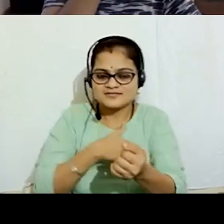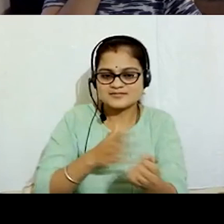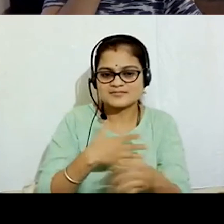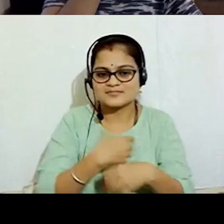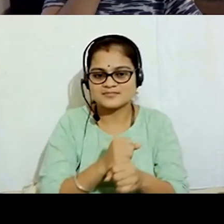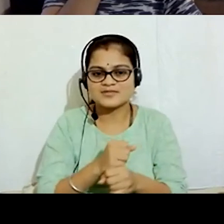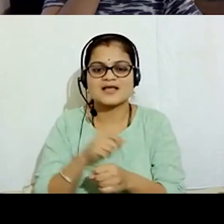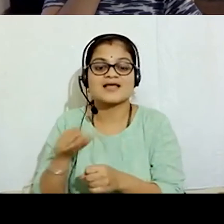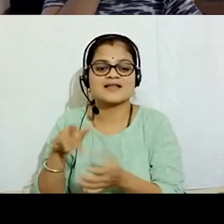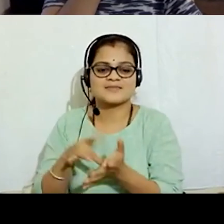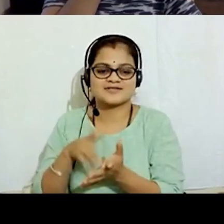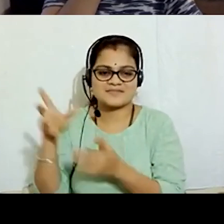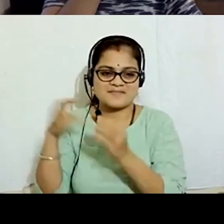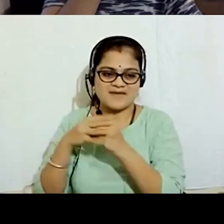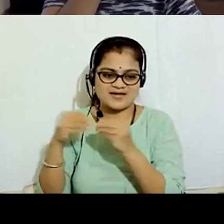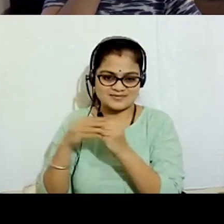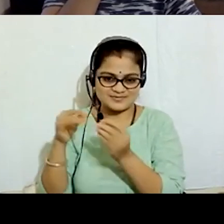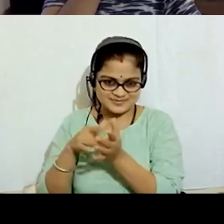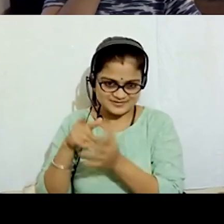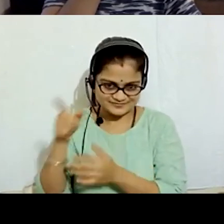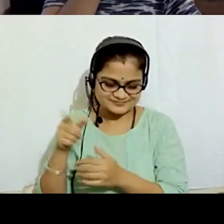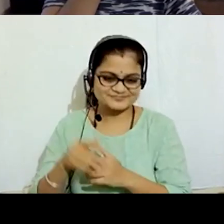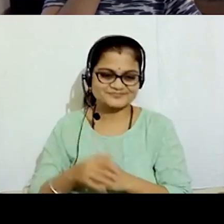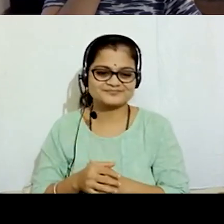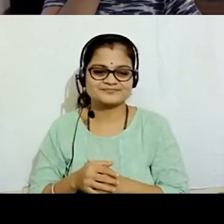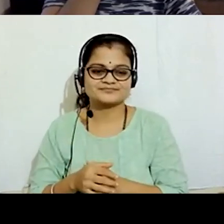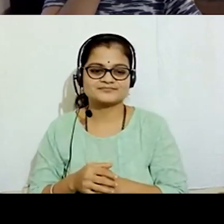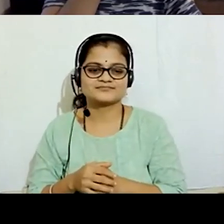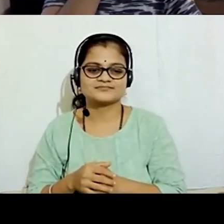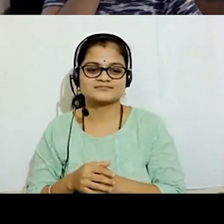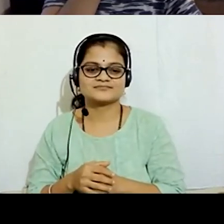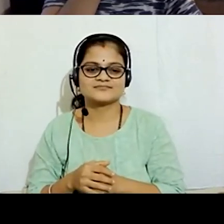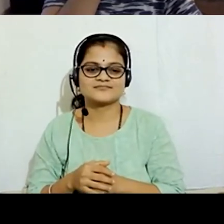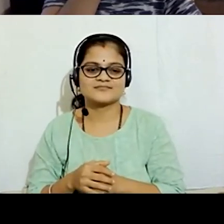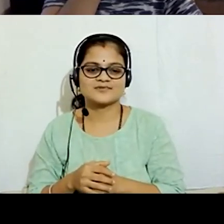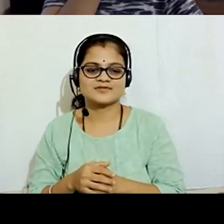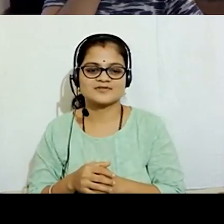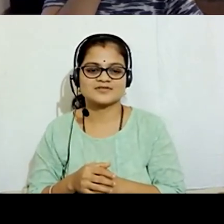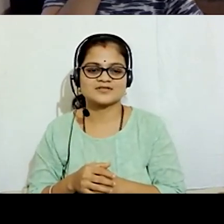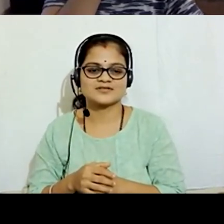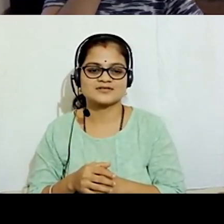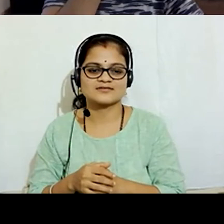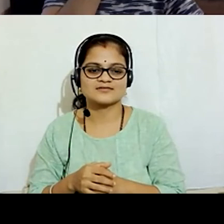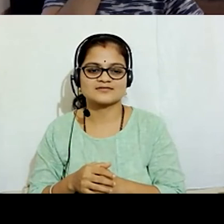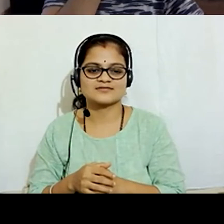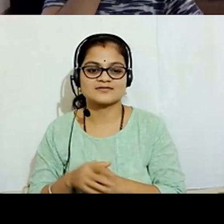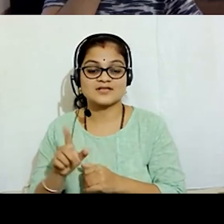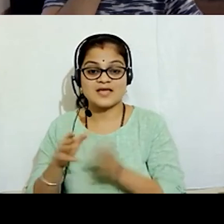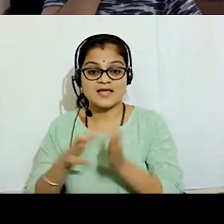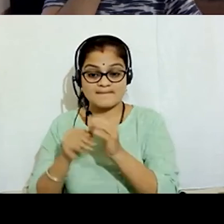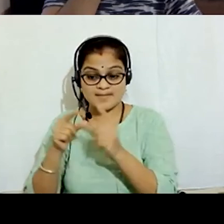in Bangalore. So and then when I got when I was notified about the map